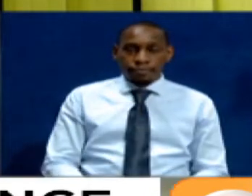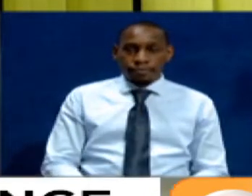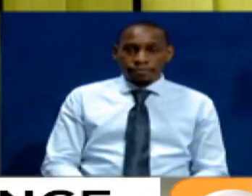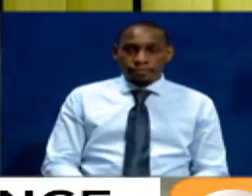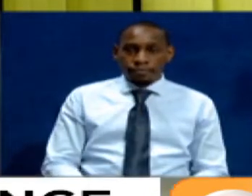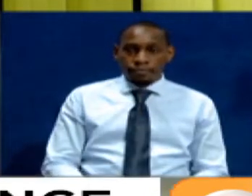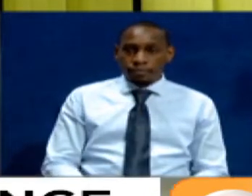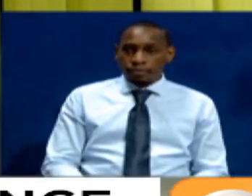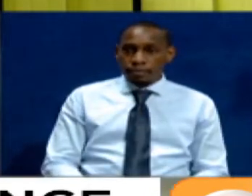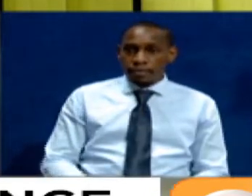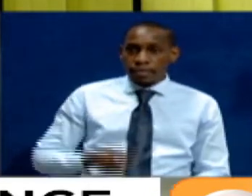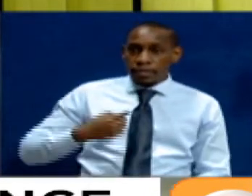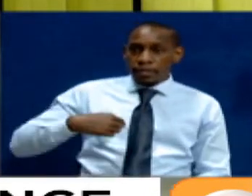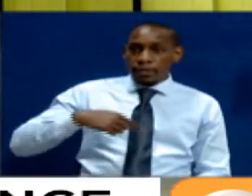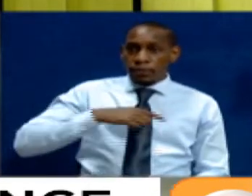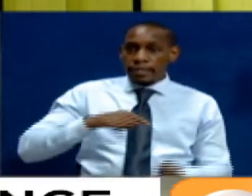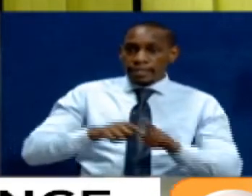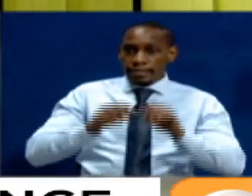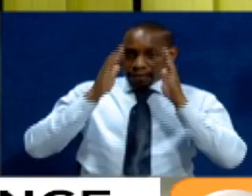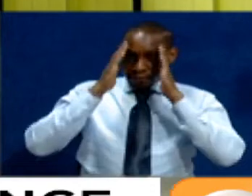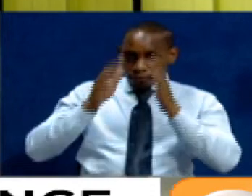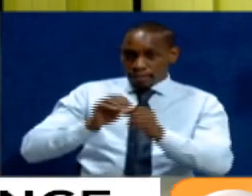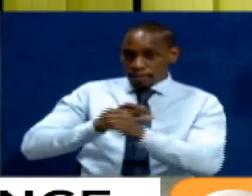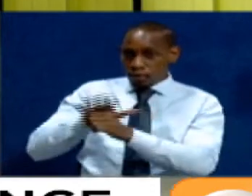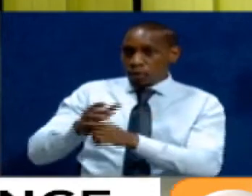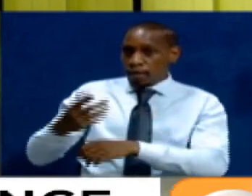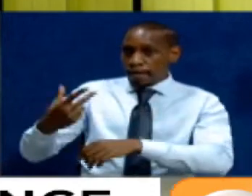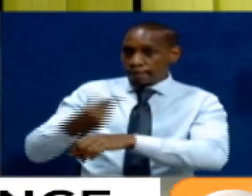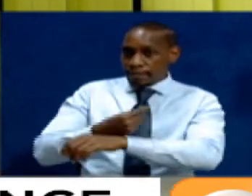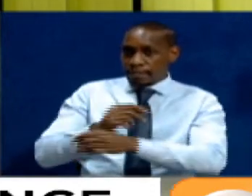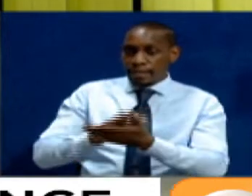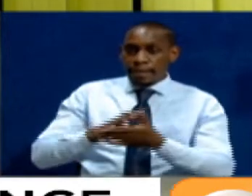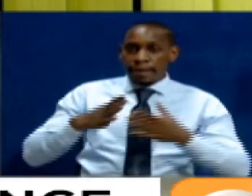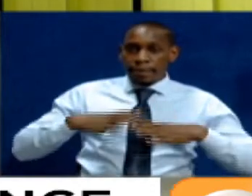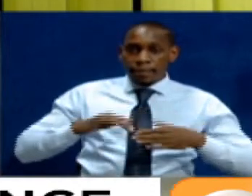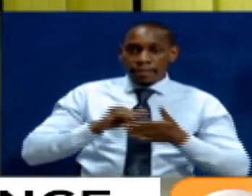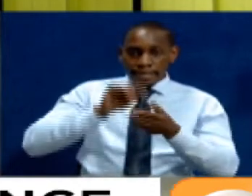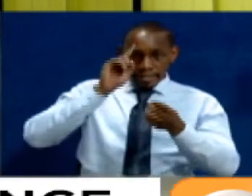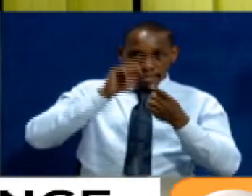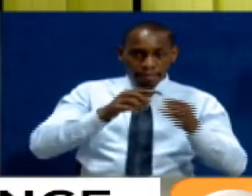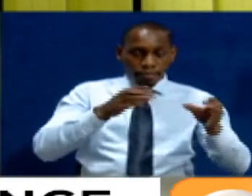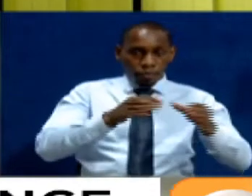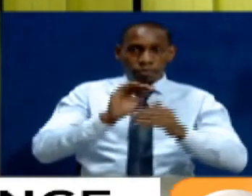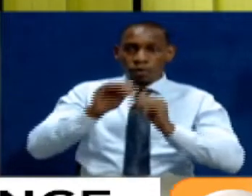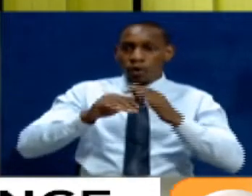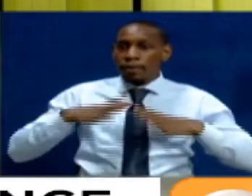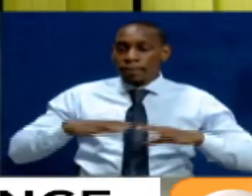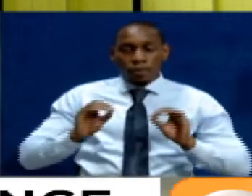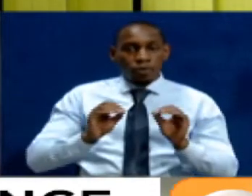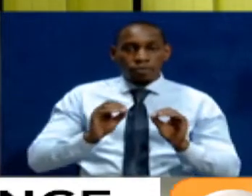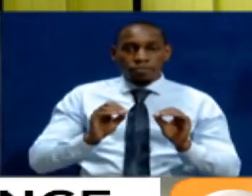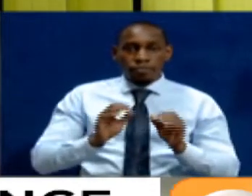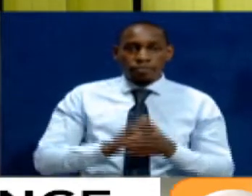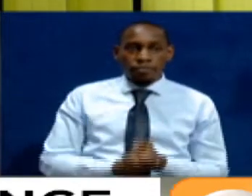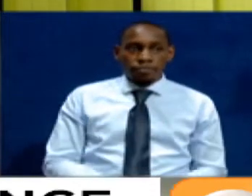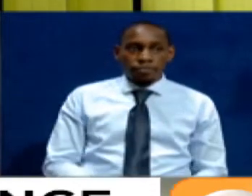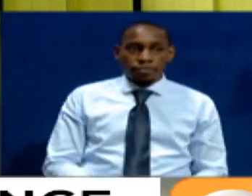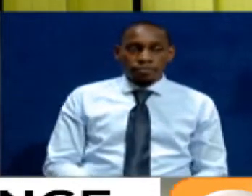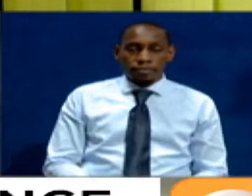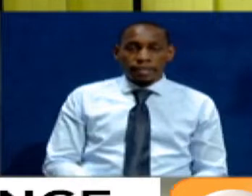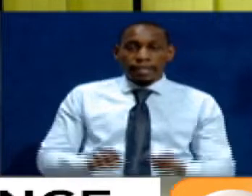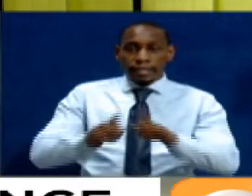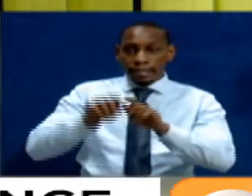we should also focus on this COVID vaccine for those target groups, not for everybody, for sure.